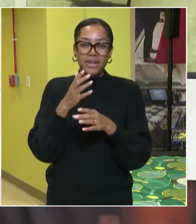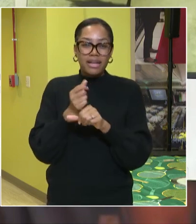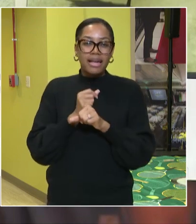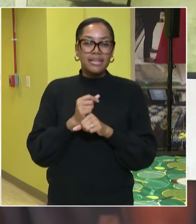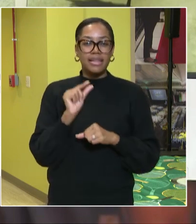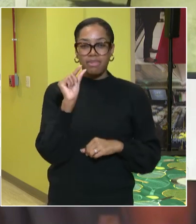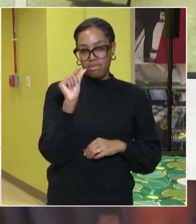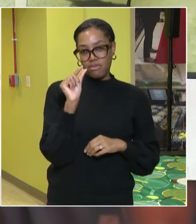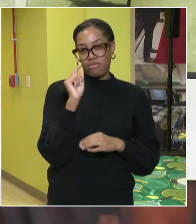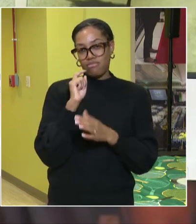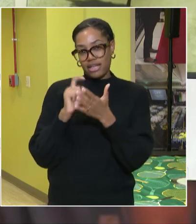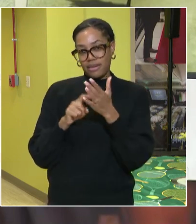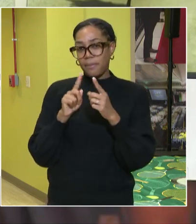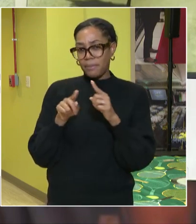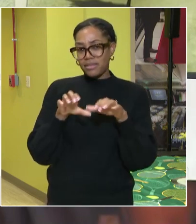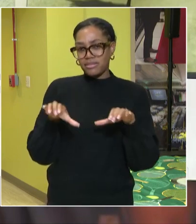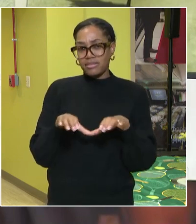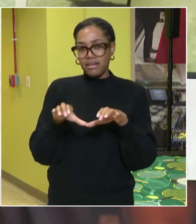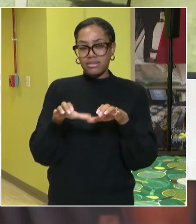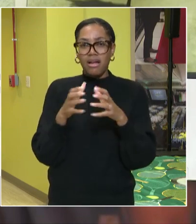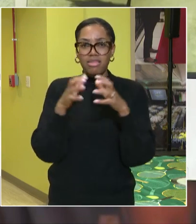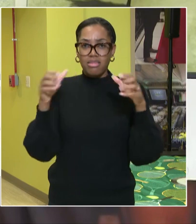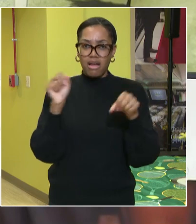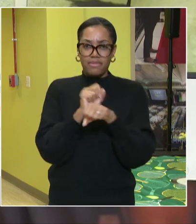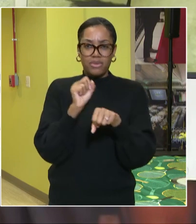of the work. John Stokes.